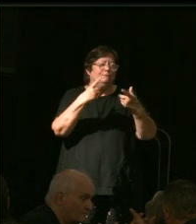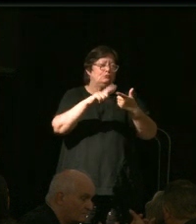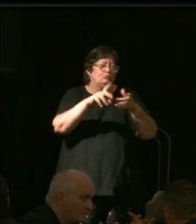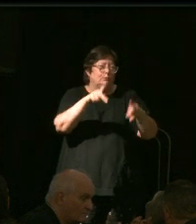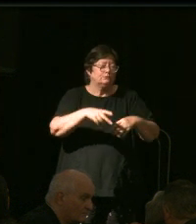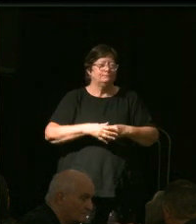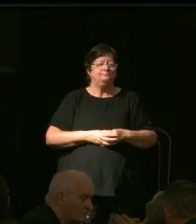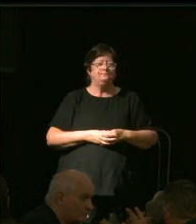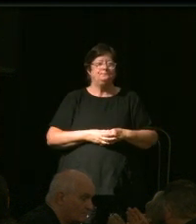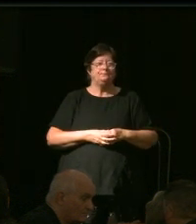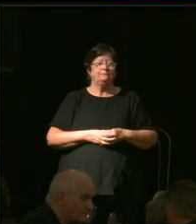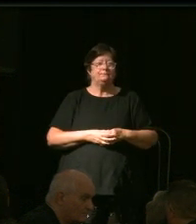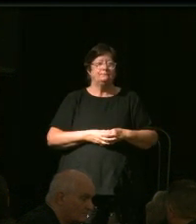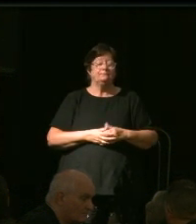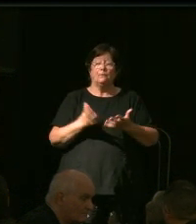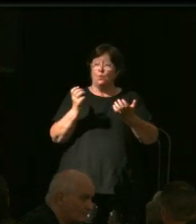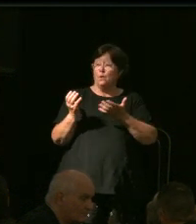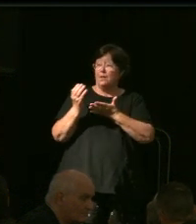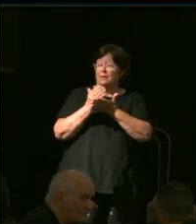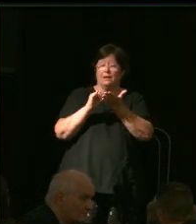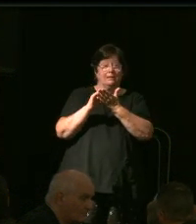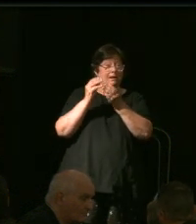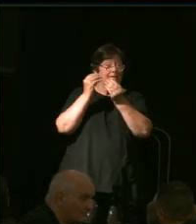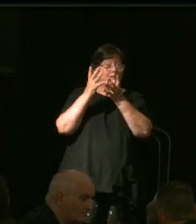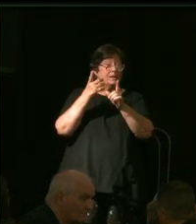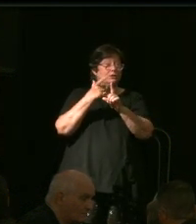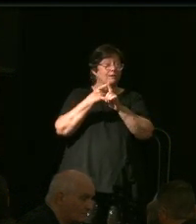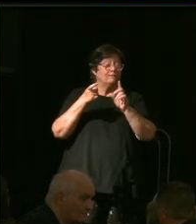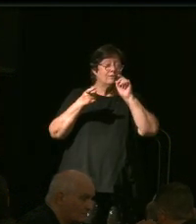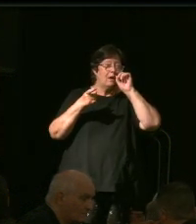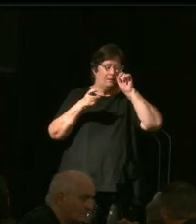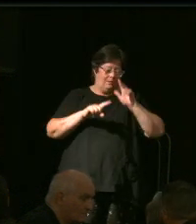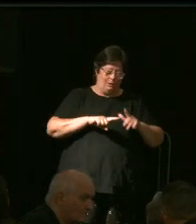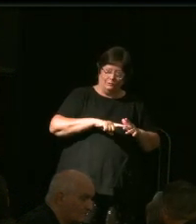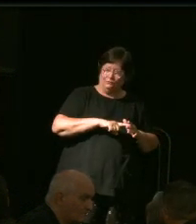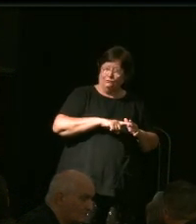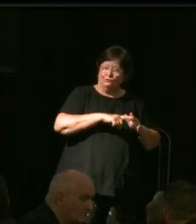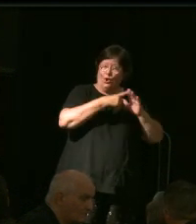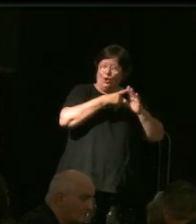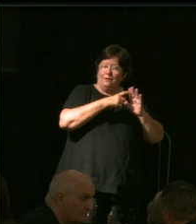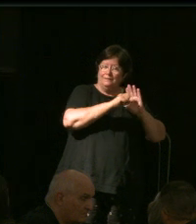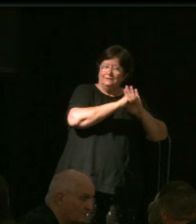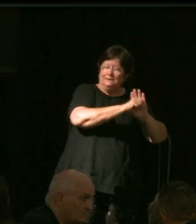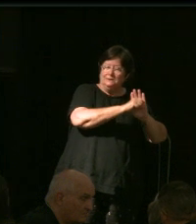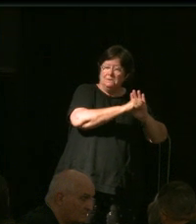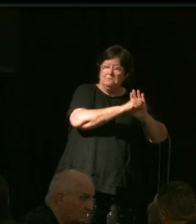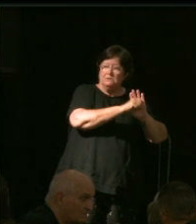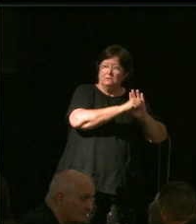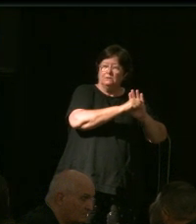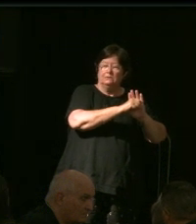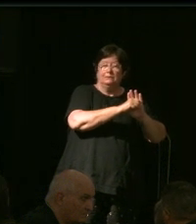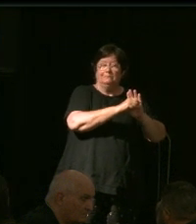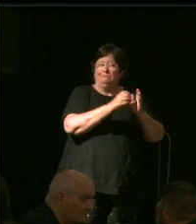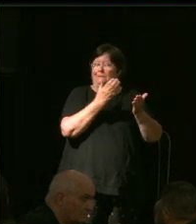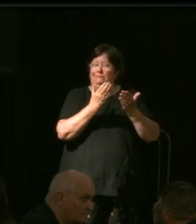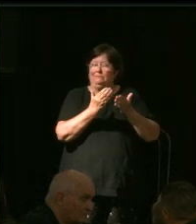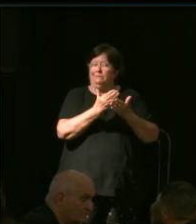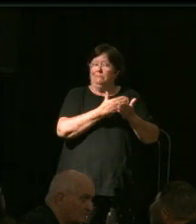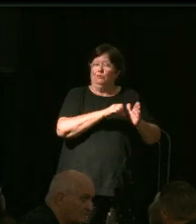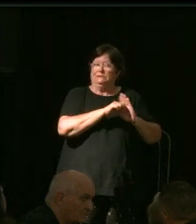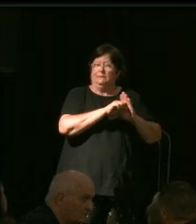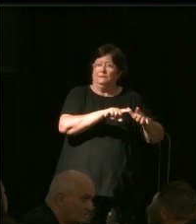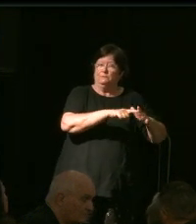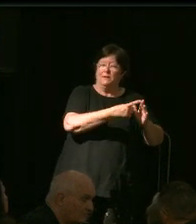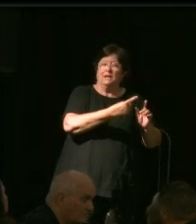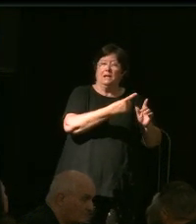And we want to collect information from the onset of the symptoms, maybe even before they begin,